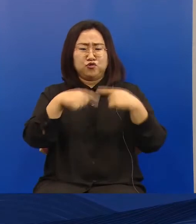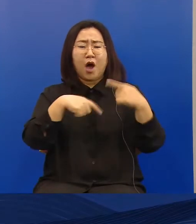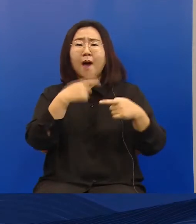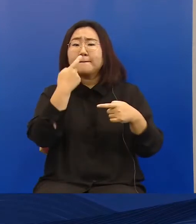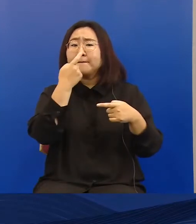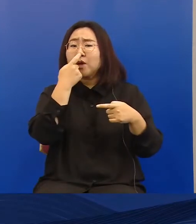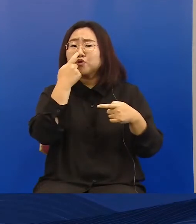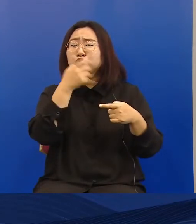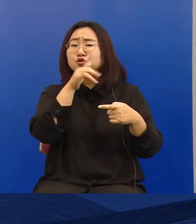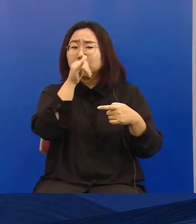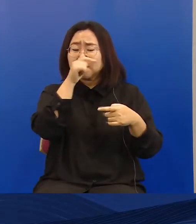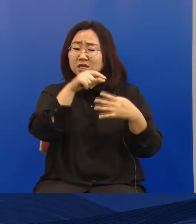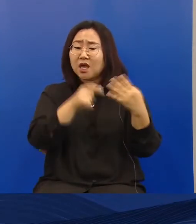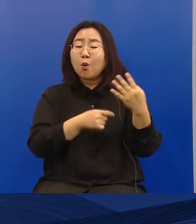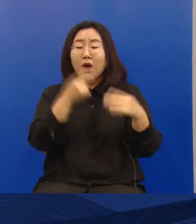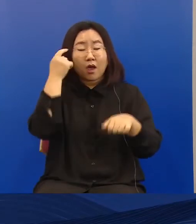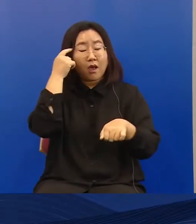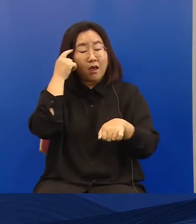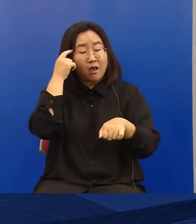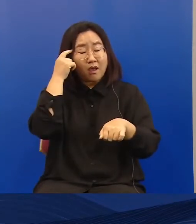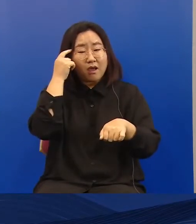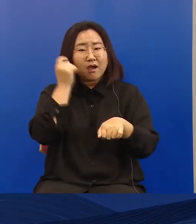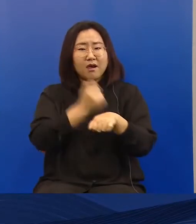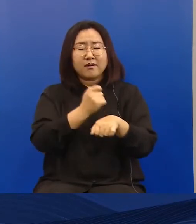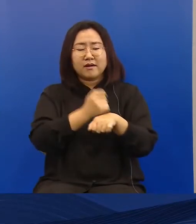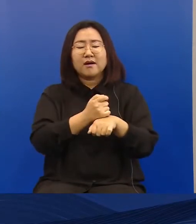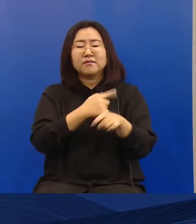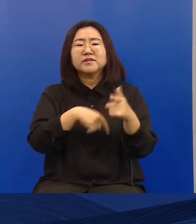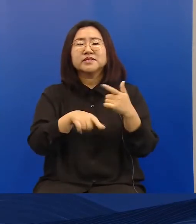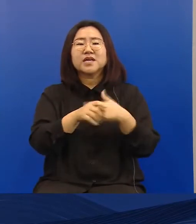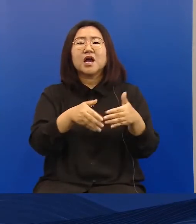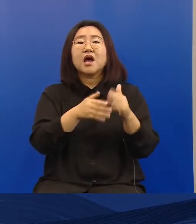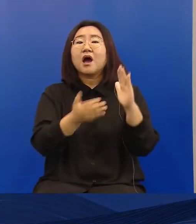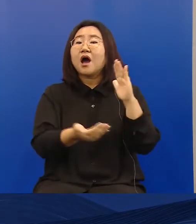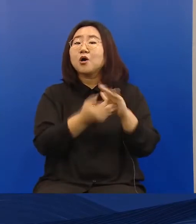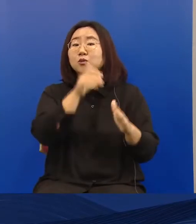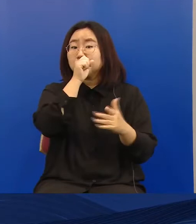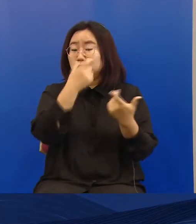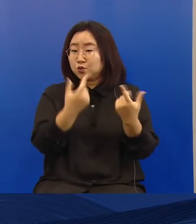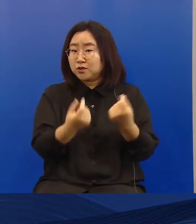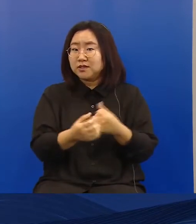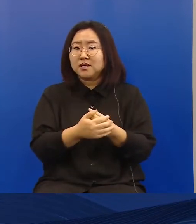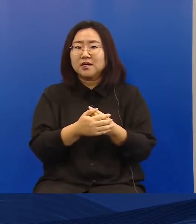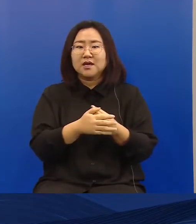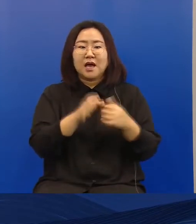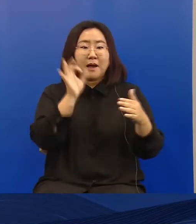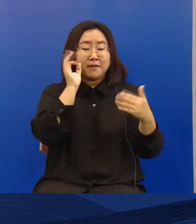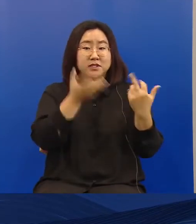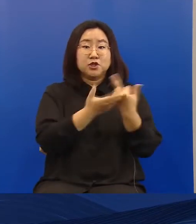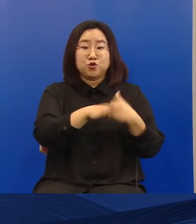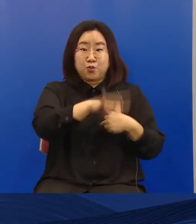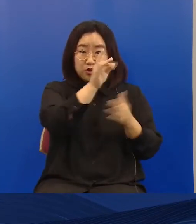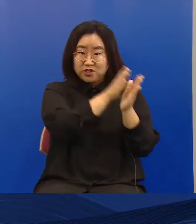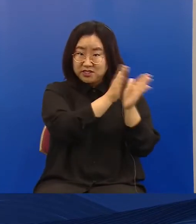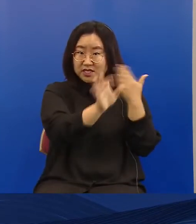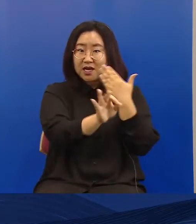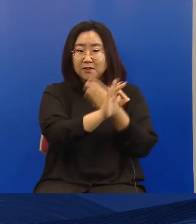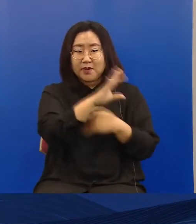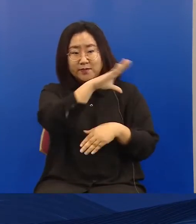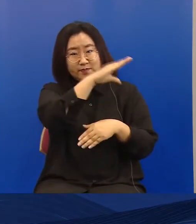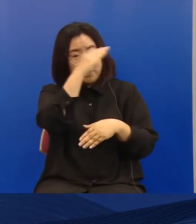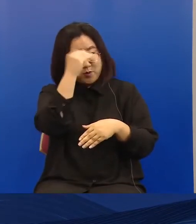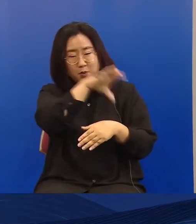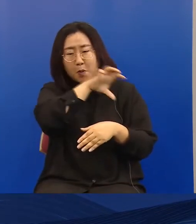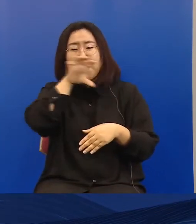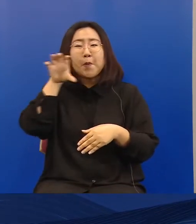can provide the subject of learning sign language at school. So once Jeju